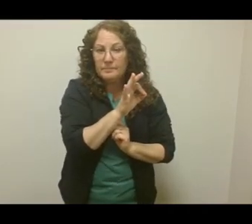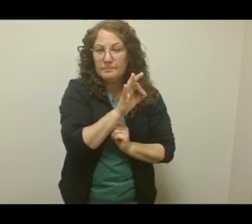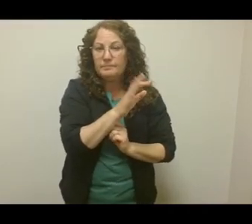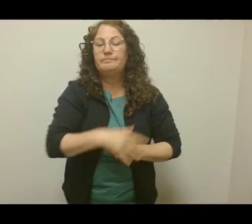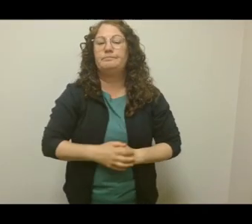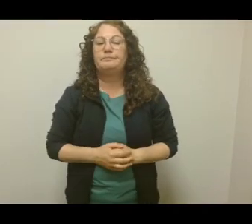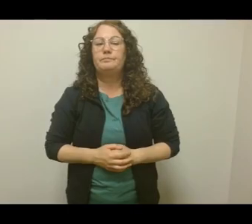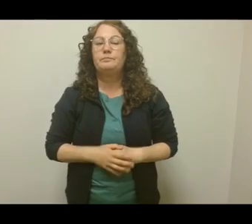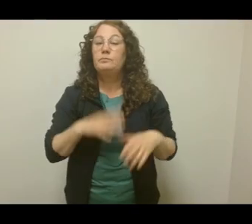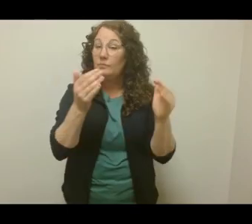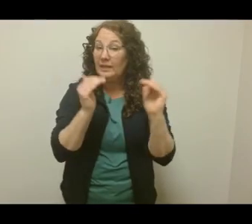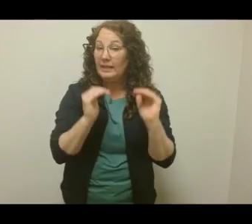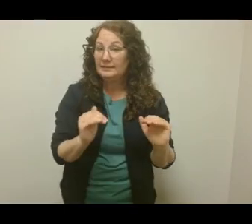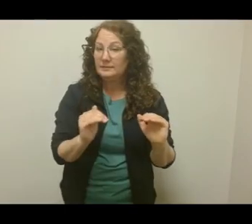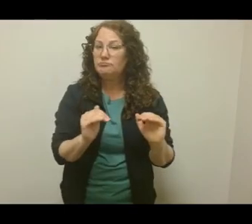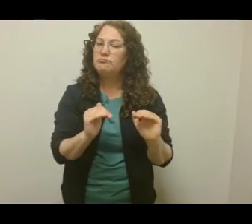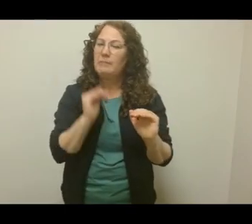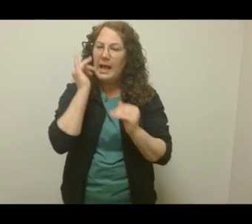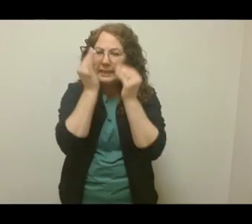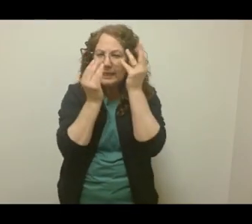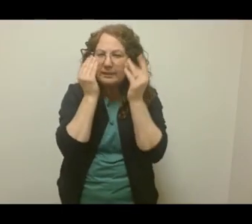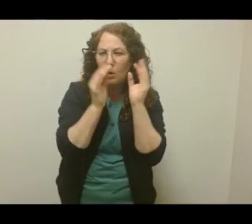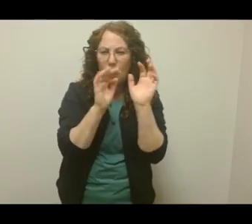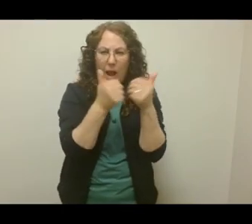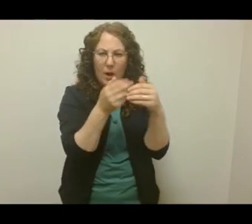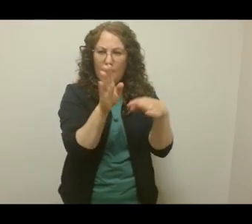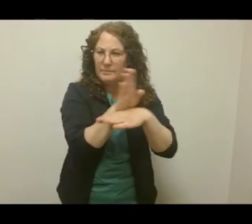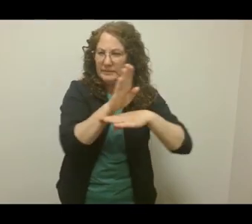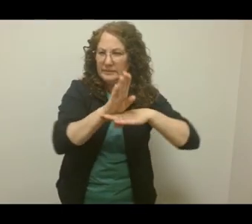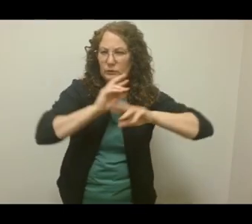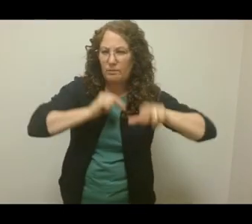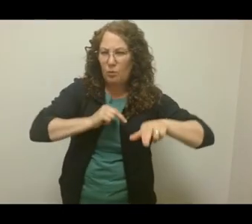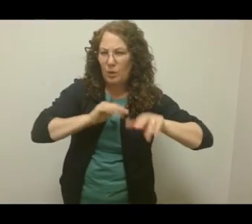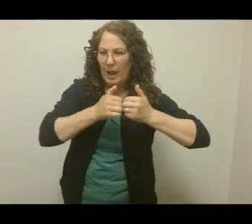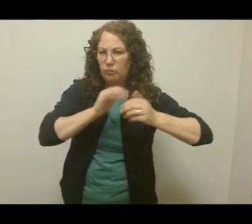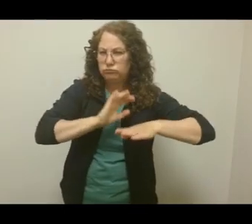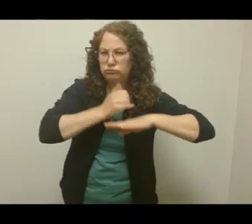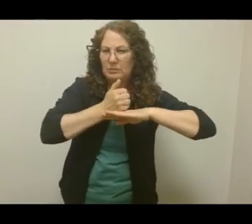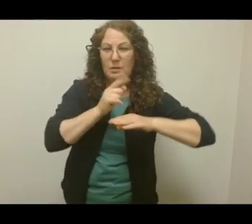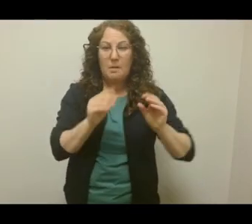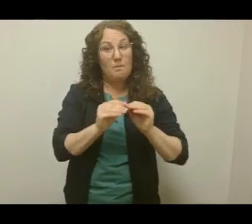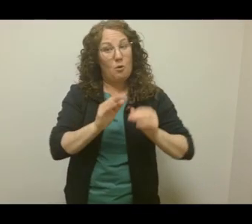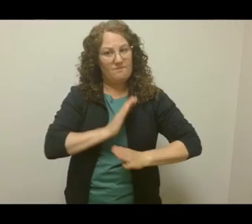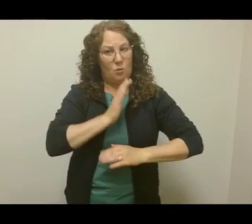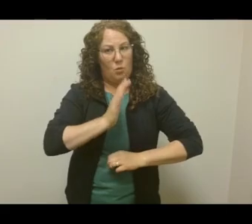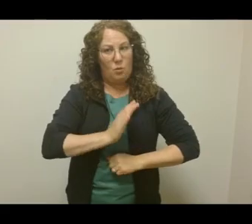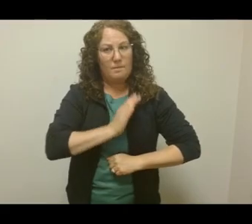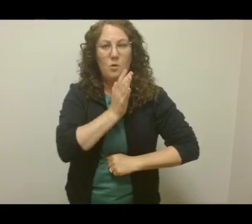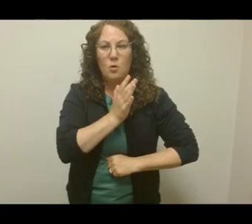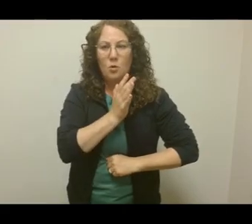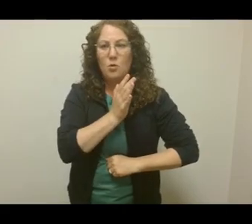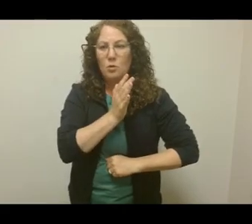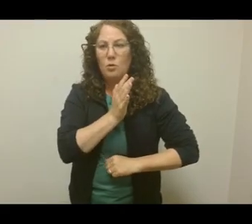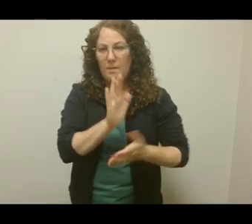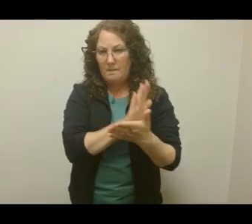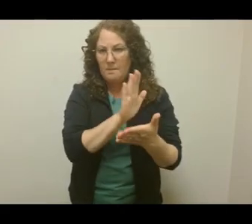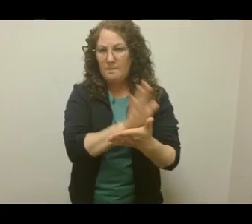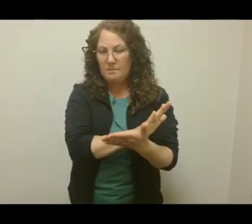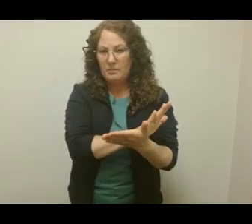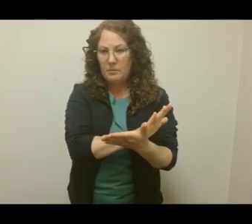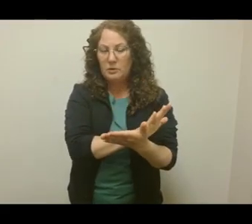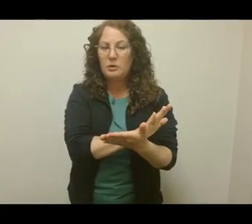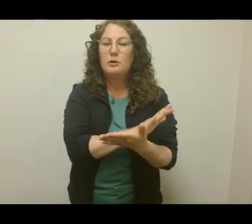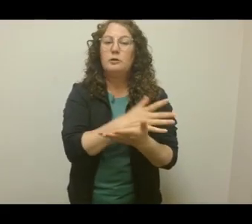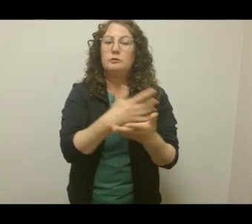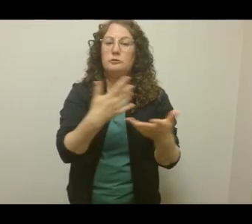Next, Mandeep thinks about how a business report is typically a formal document, right? The audience for the report is